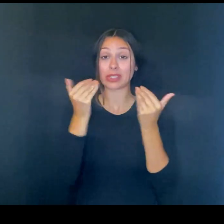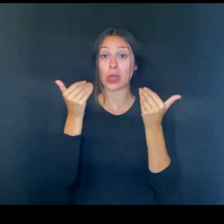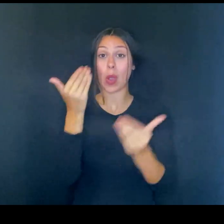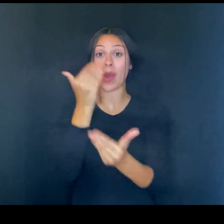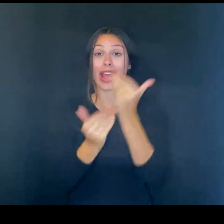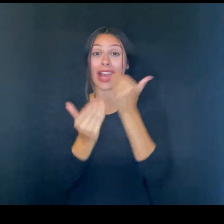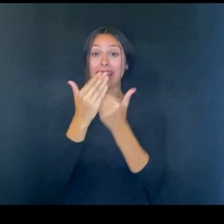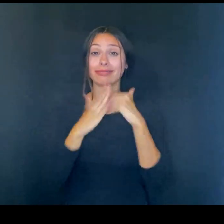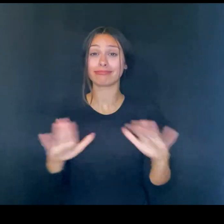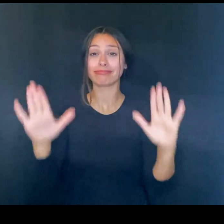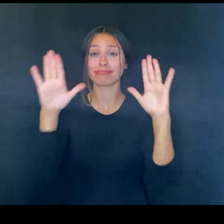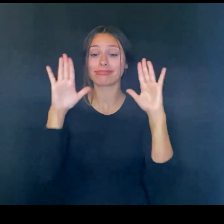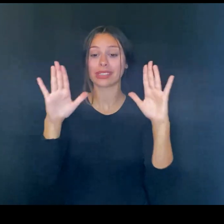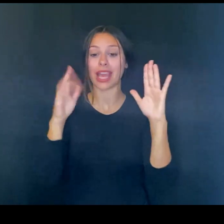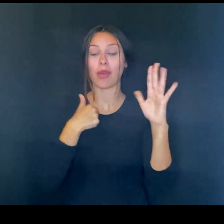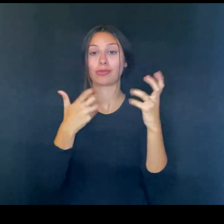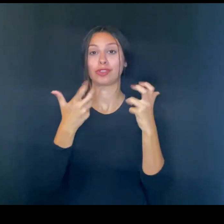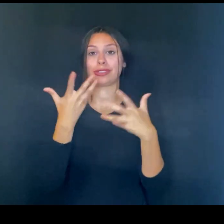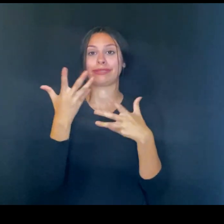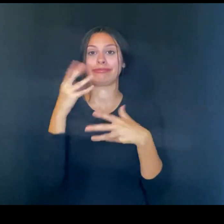I want you to sing this out. Declare this.